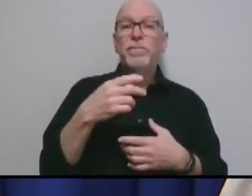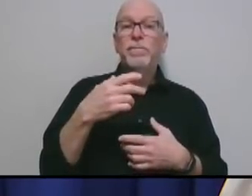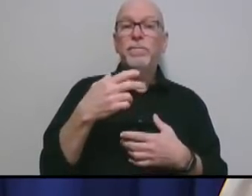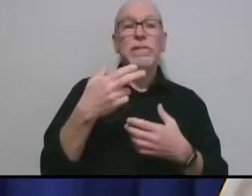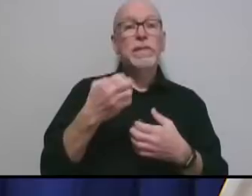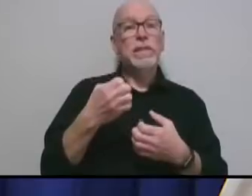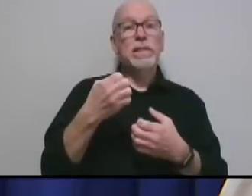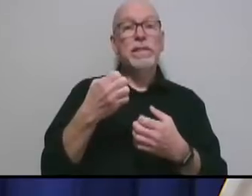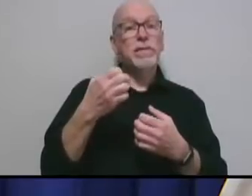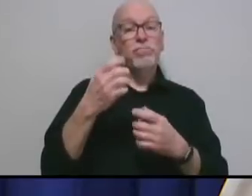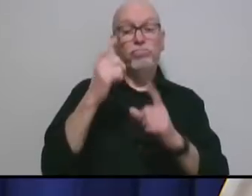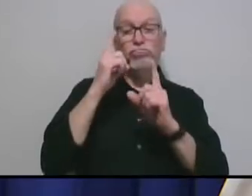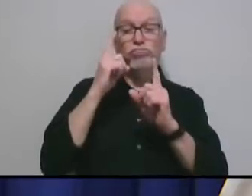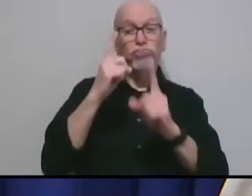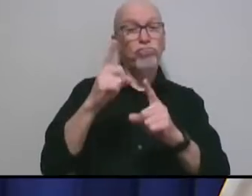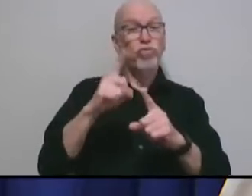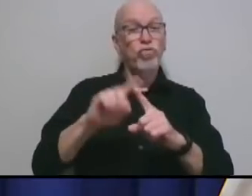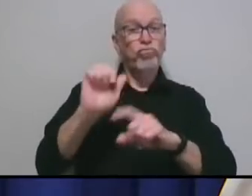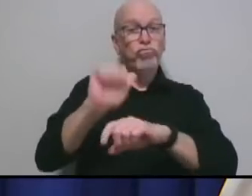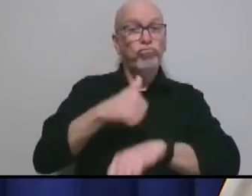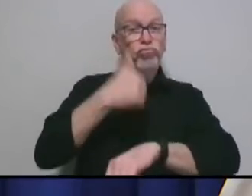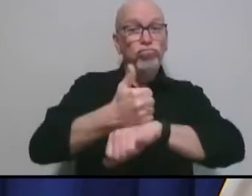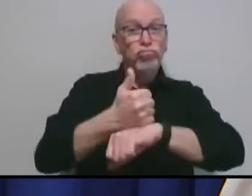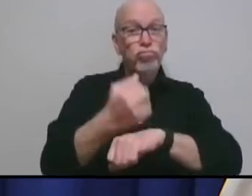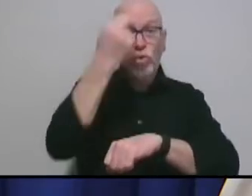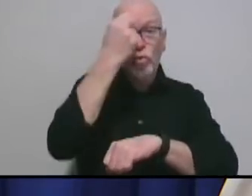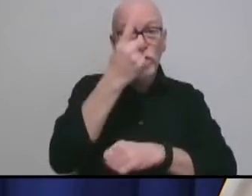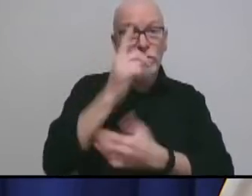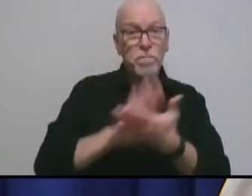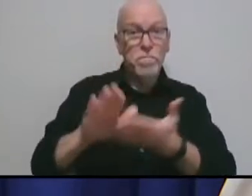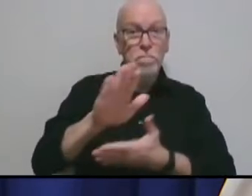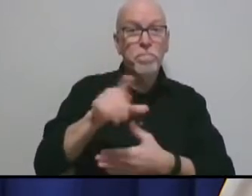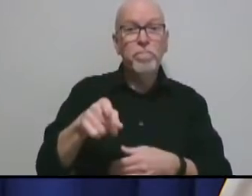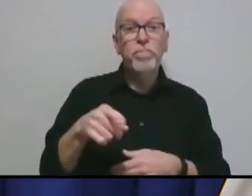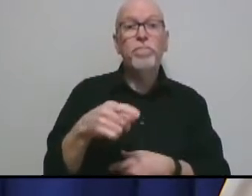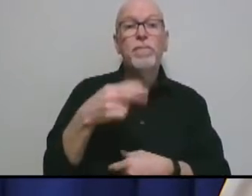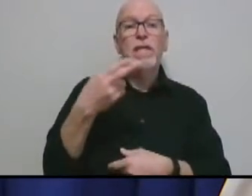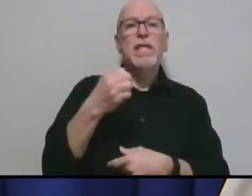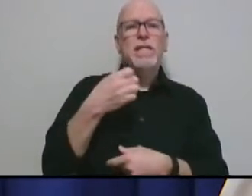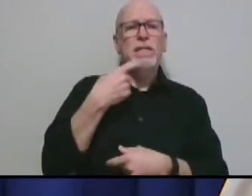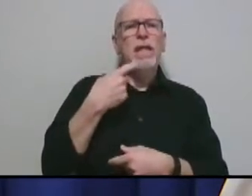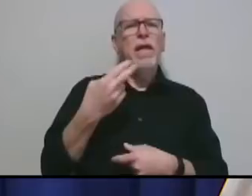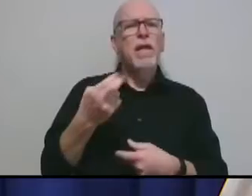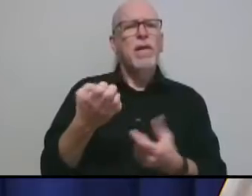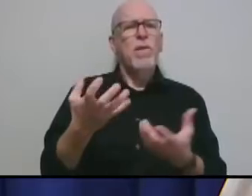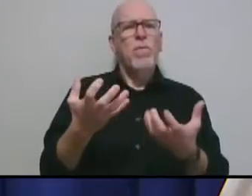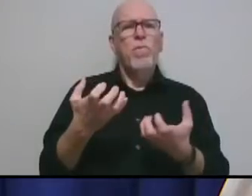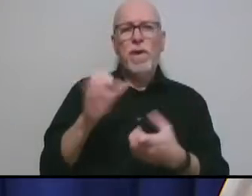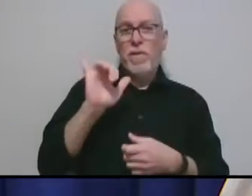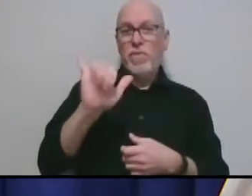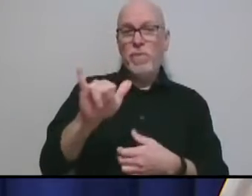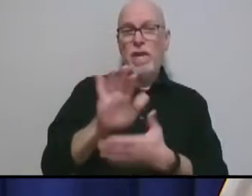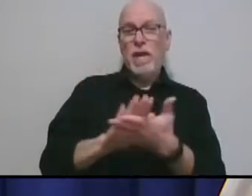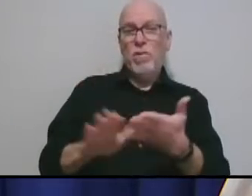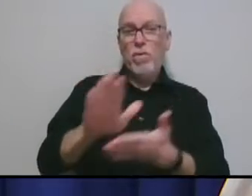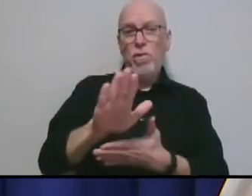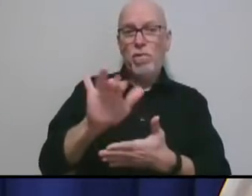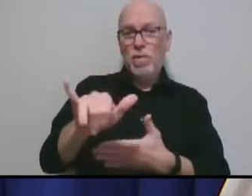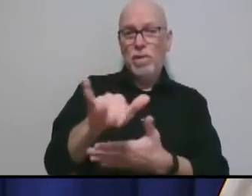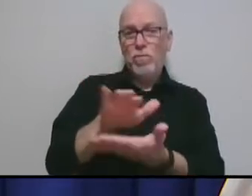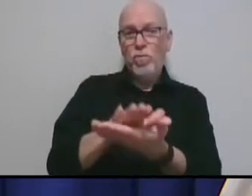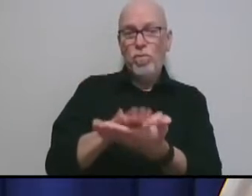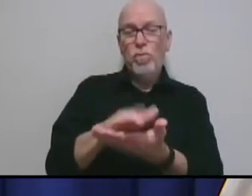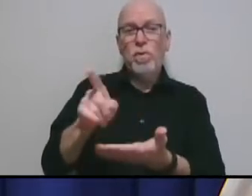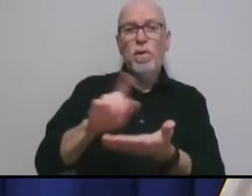start Notre Dame, literally, he said that he wanted that university, that school, to be one of the